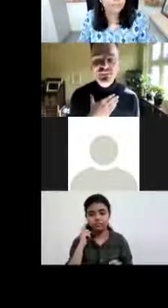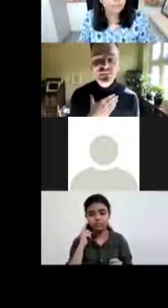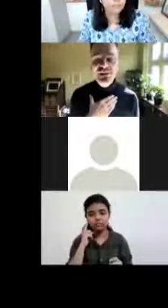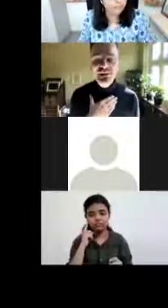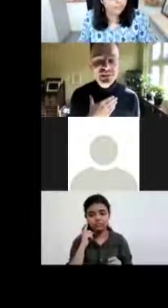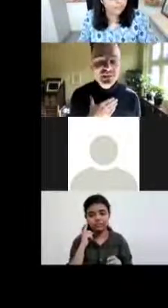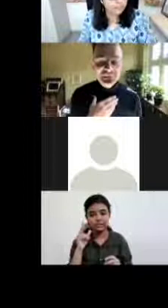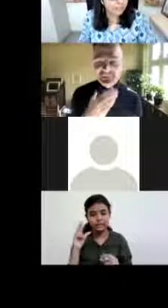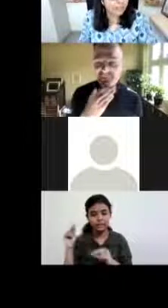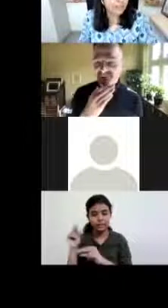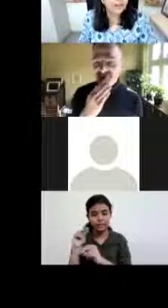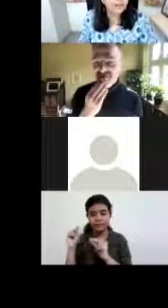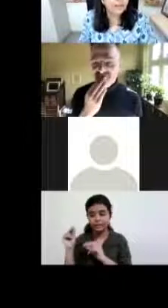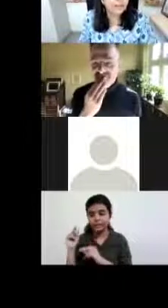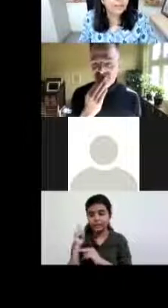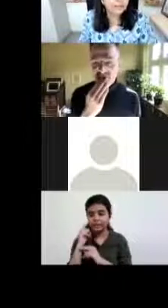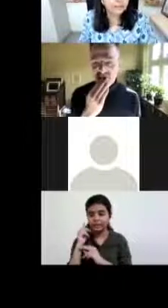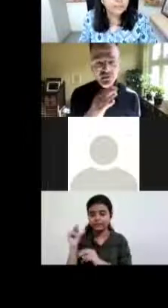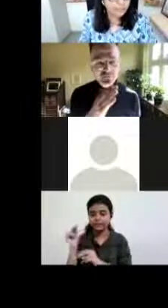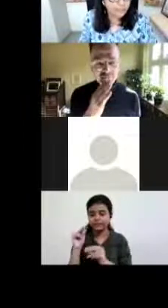hearing some noise.